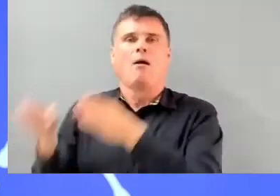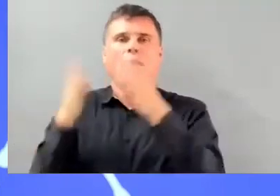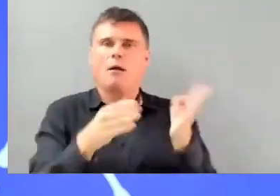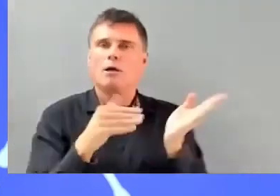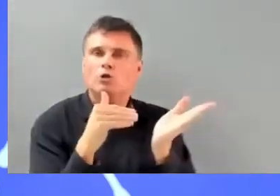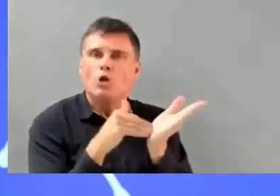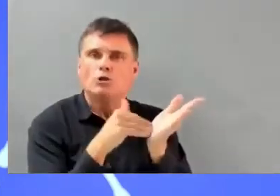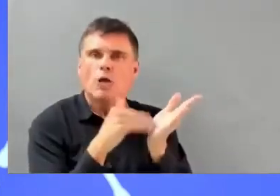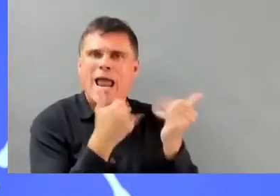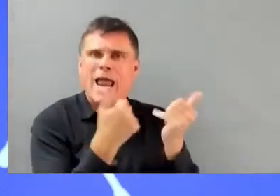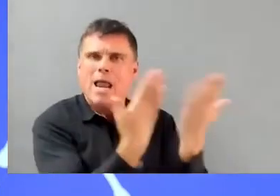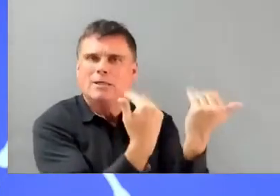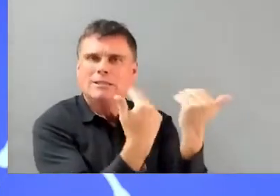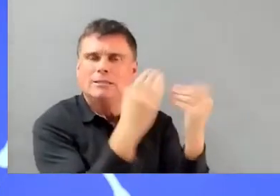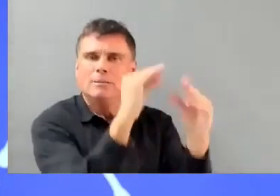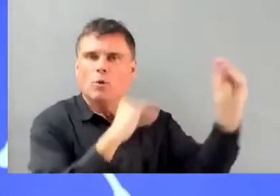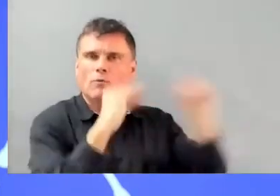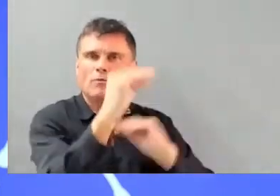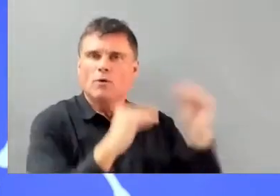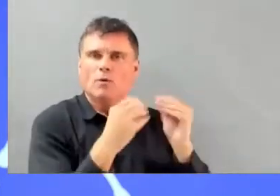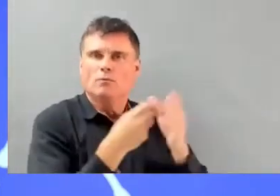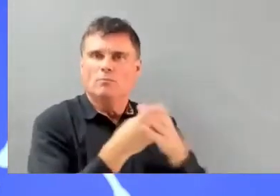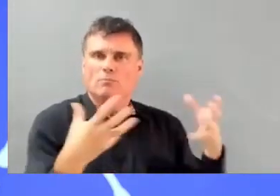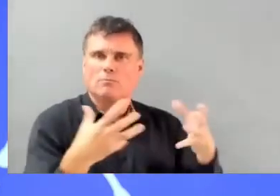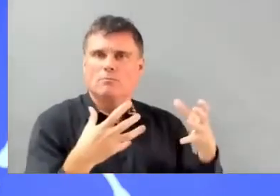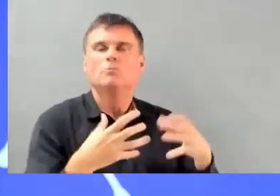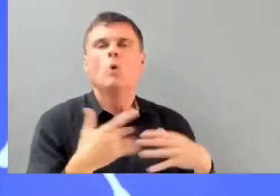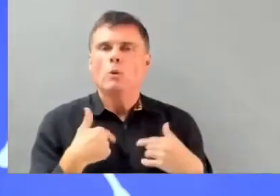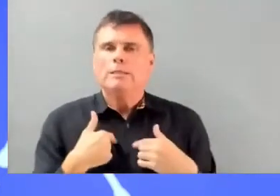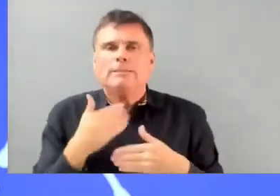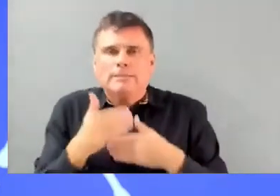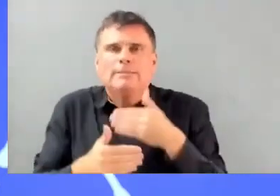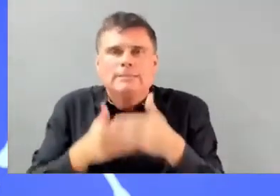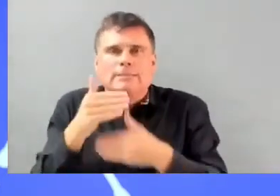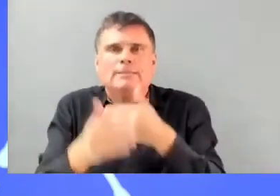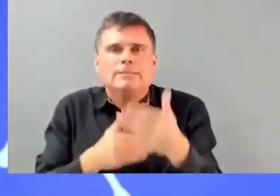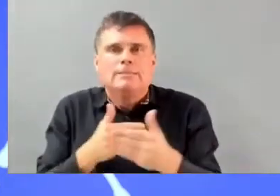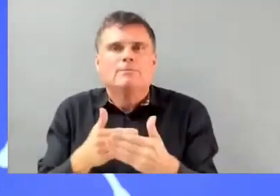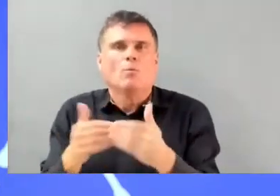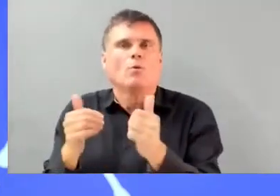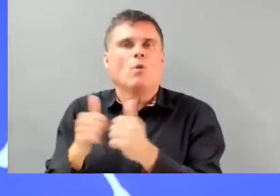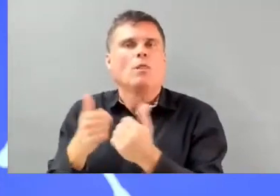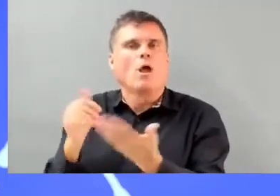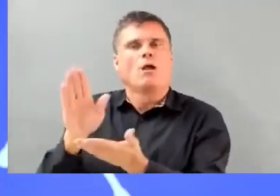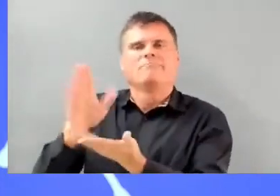we've got to continue to move through that, working with the College of Physicians and Surgeons, and we will, and we are.